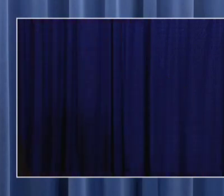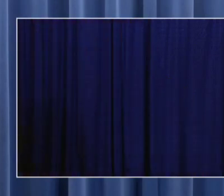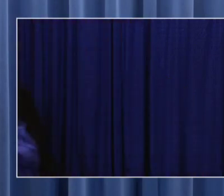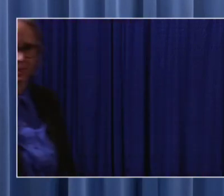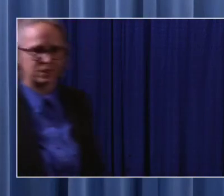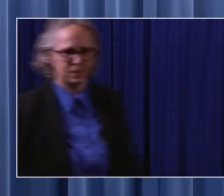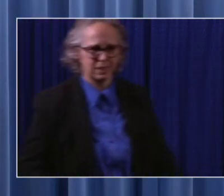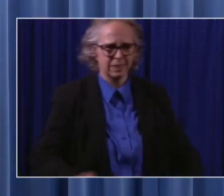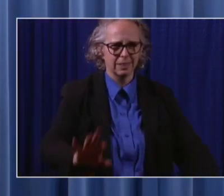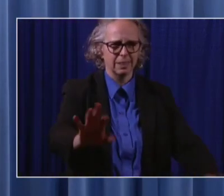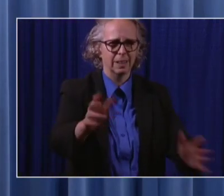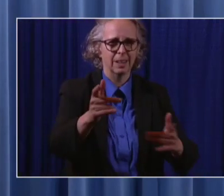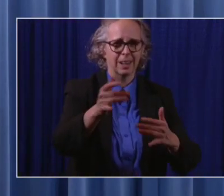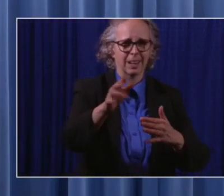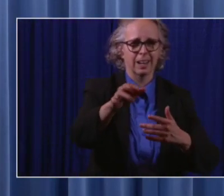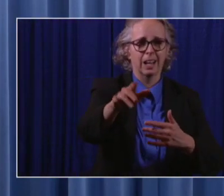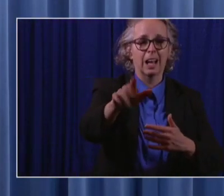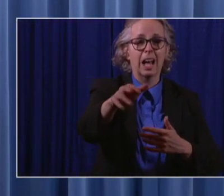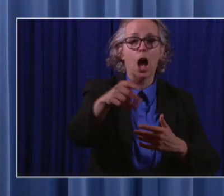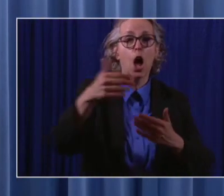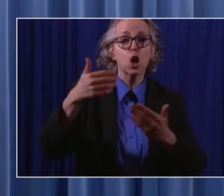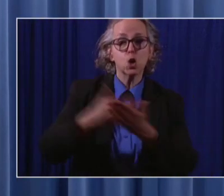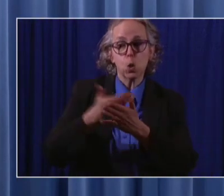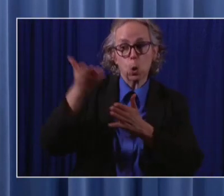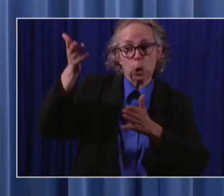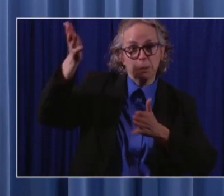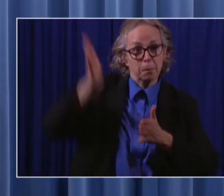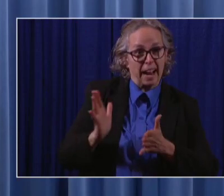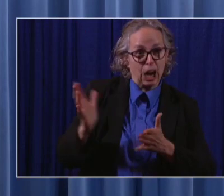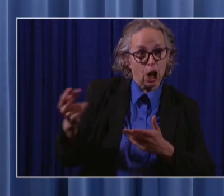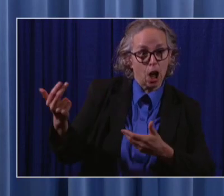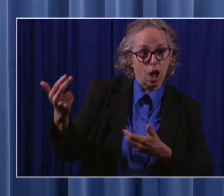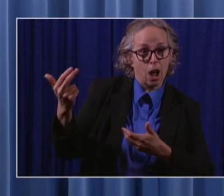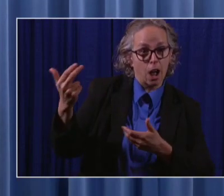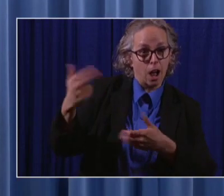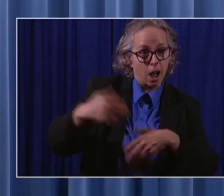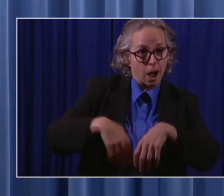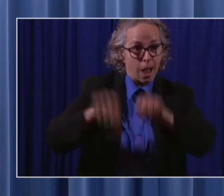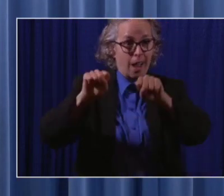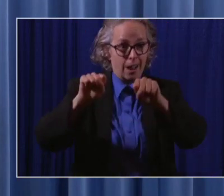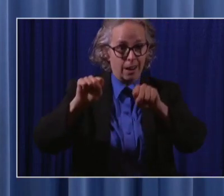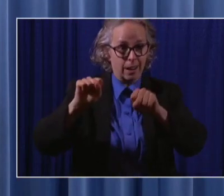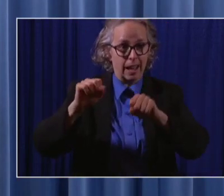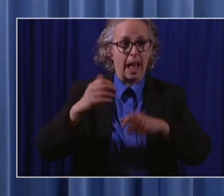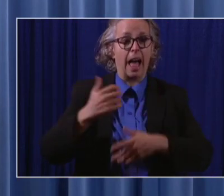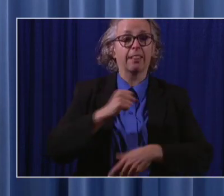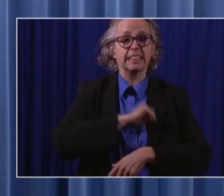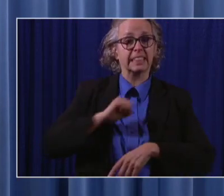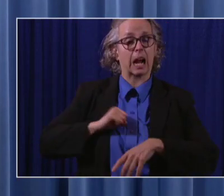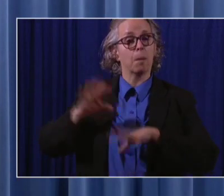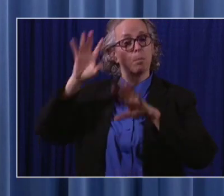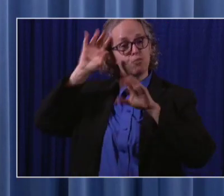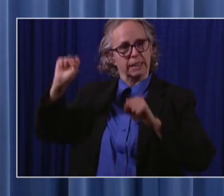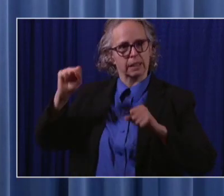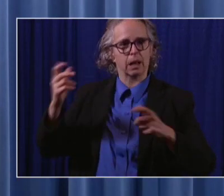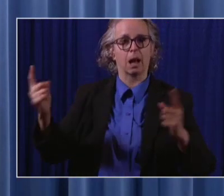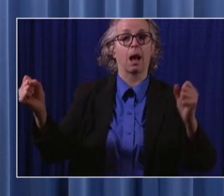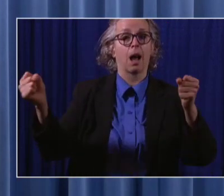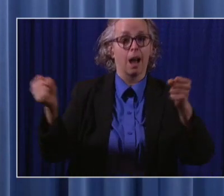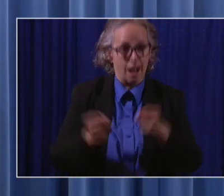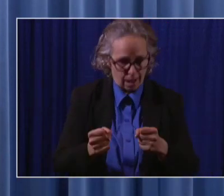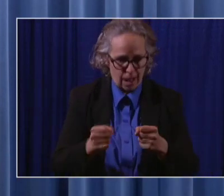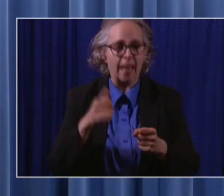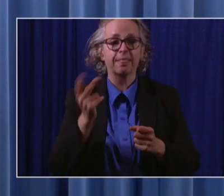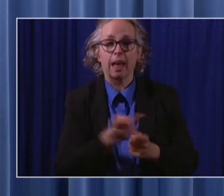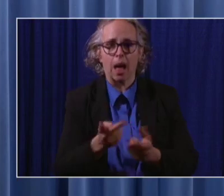And this both will be on our first meeting, and I hope that meeting occurs very, very soon. And we will